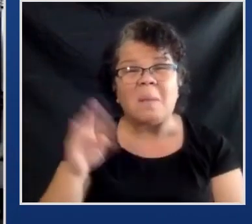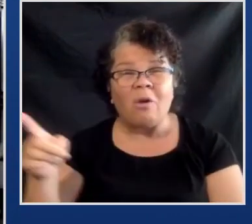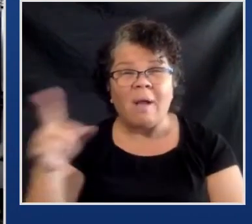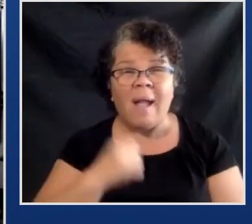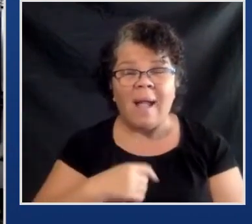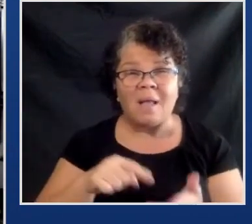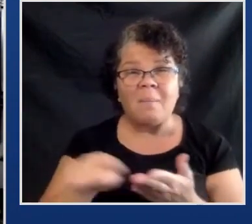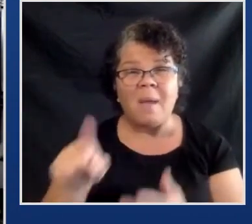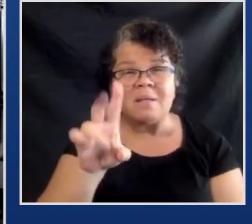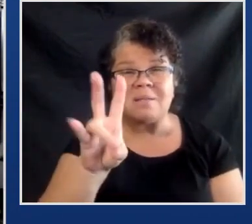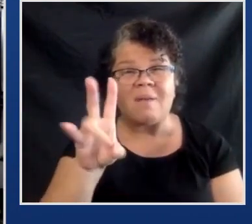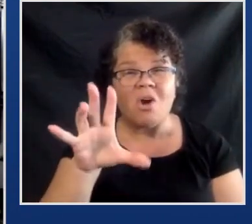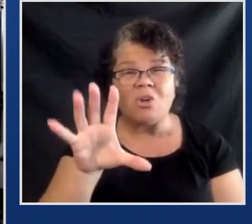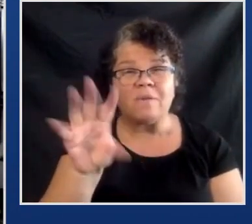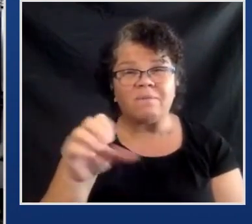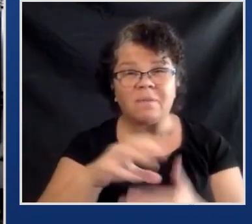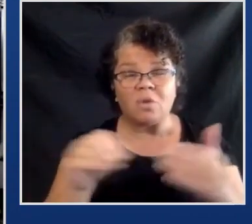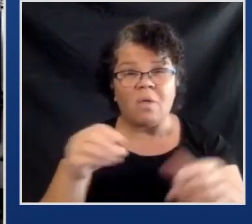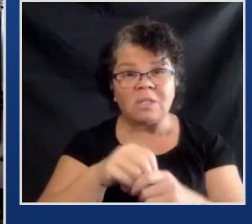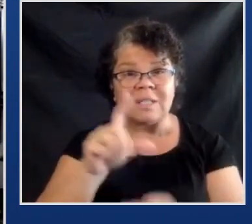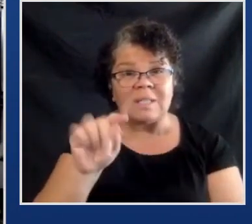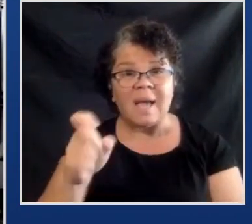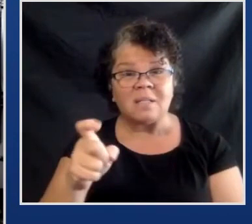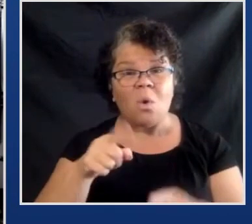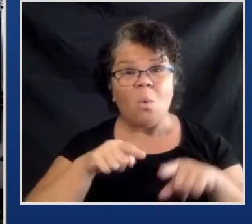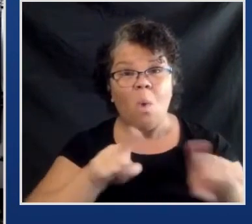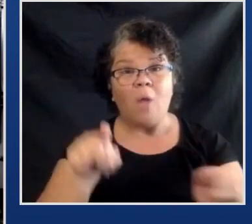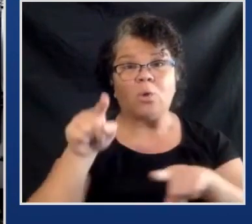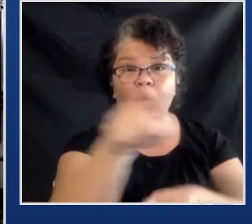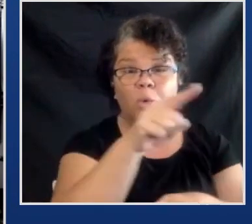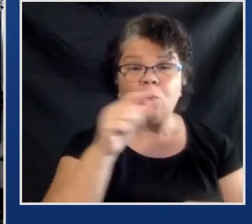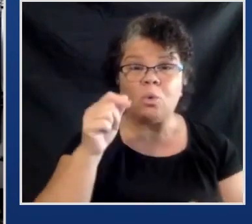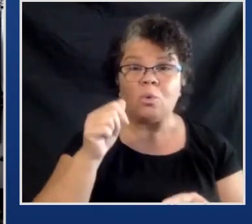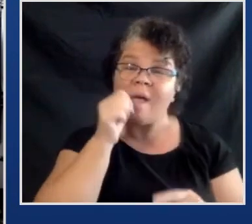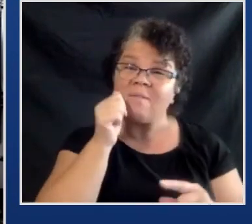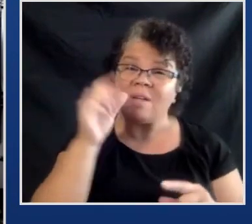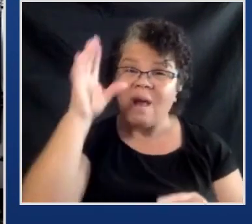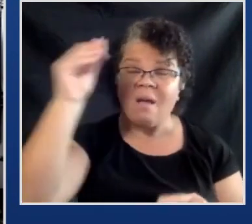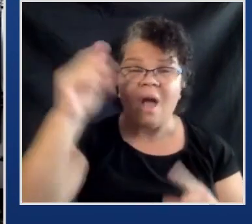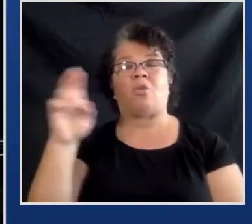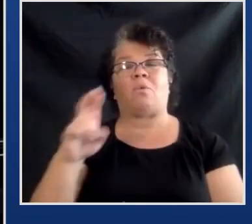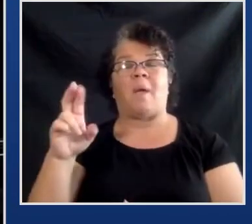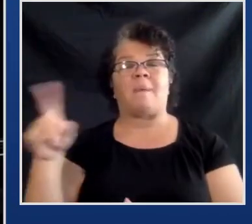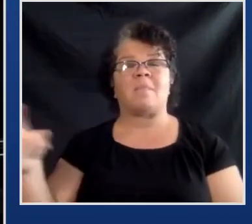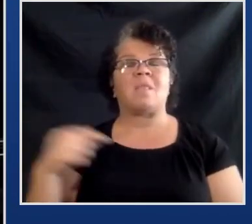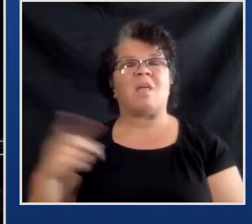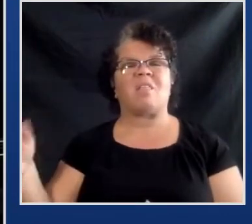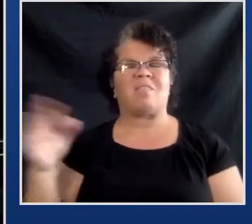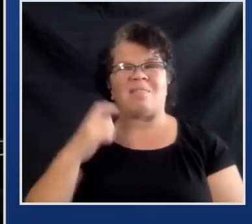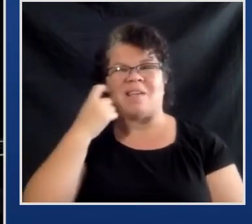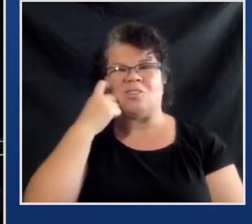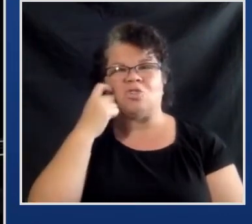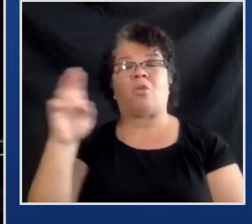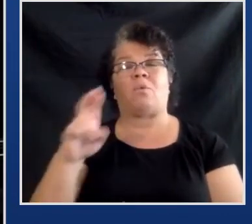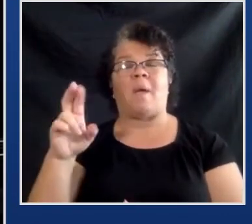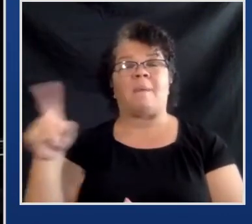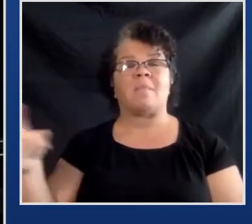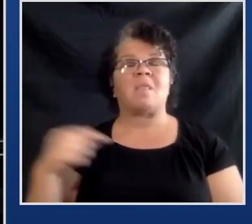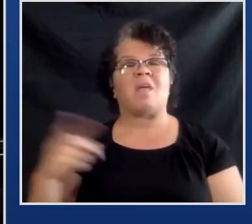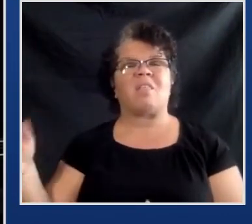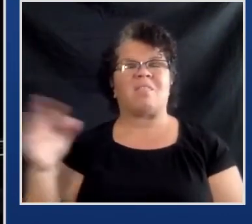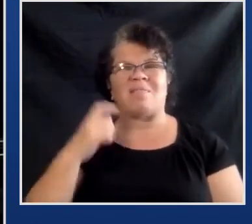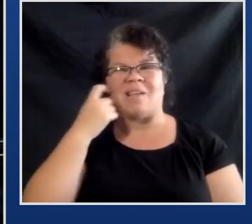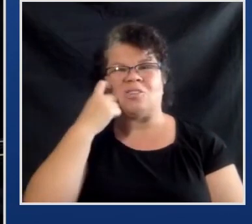taxes. Or break your necks. Break your necks and pay a fair share. Supreme Court nomination for one Supreme